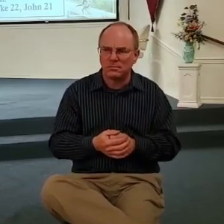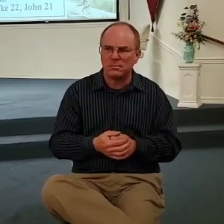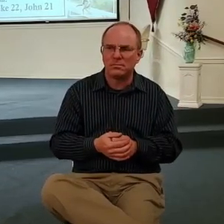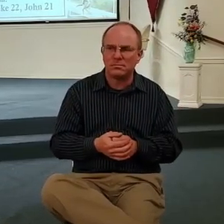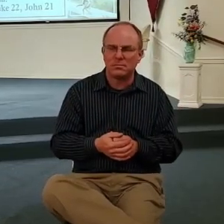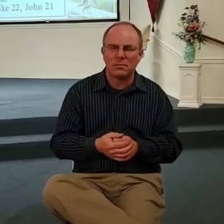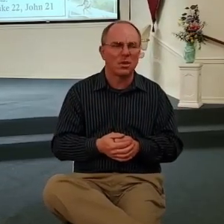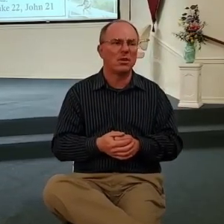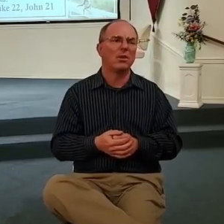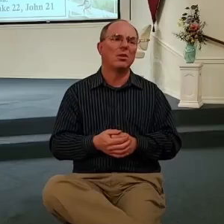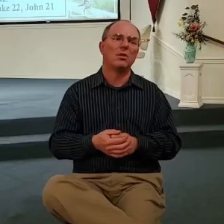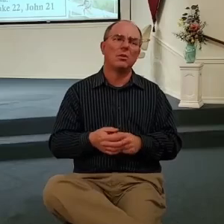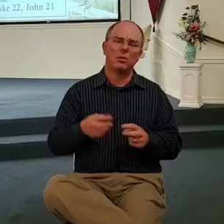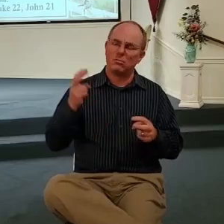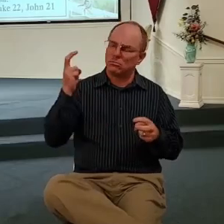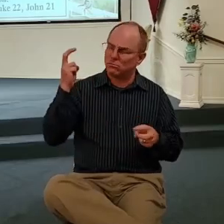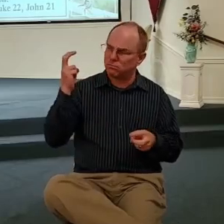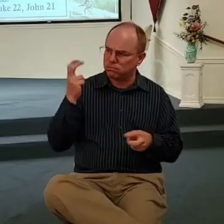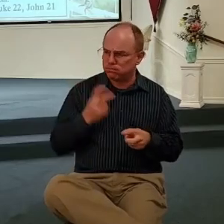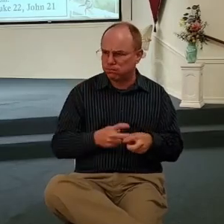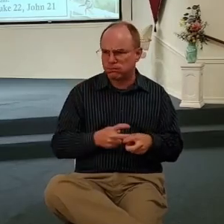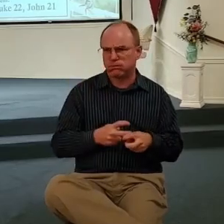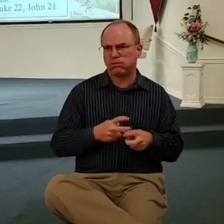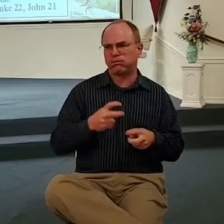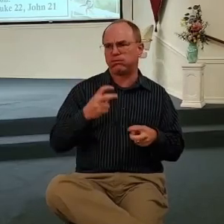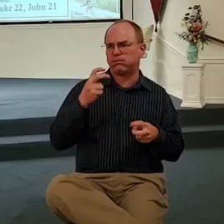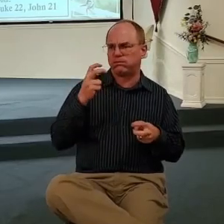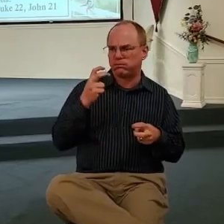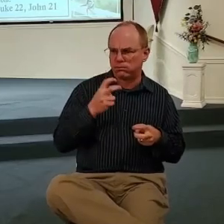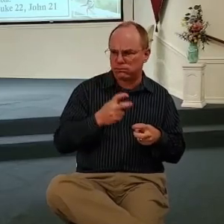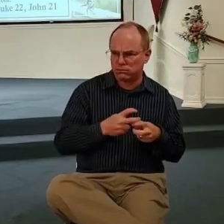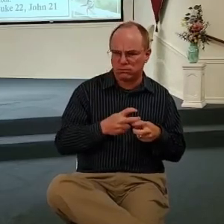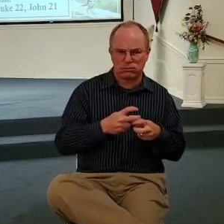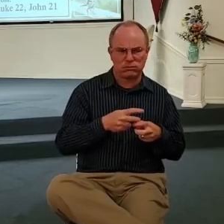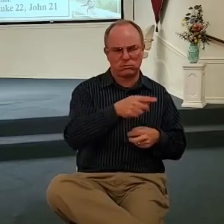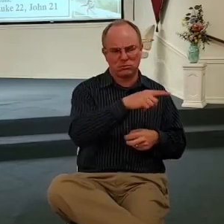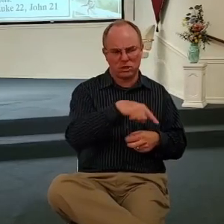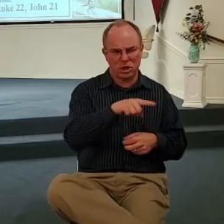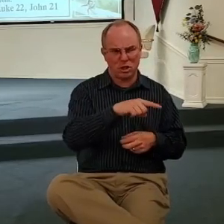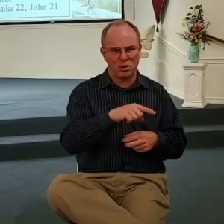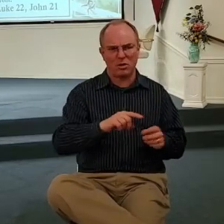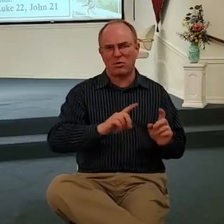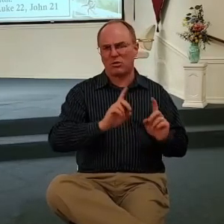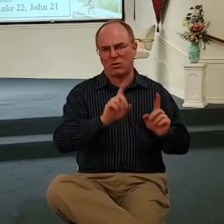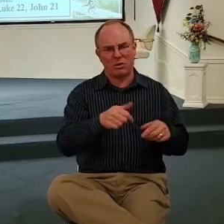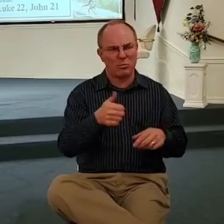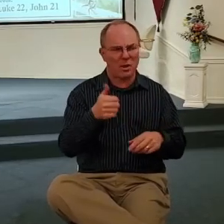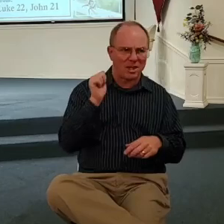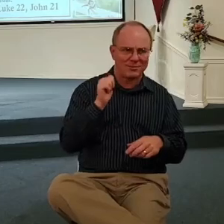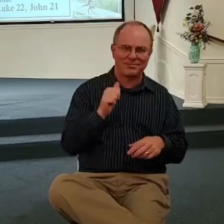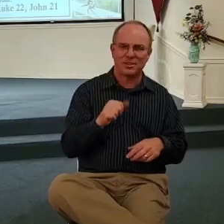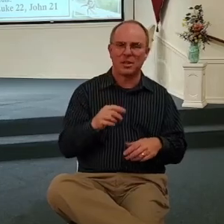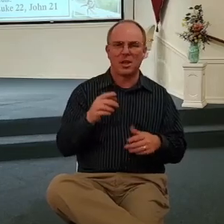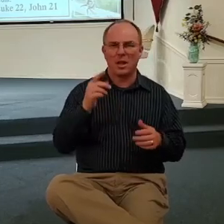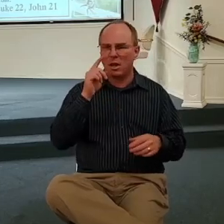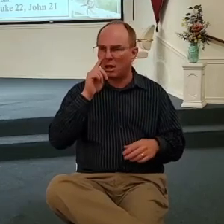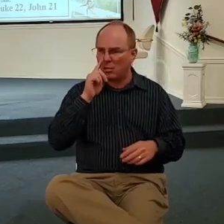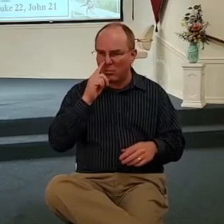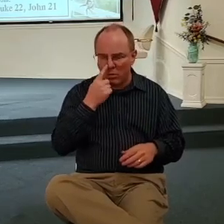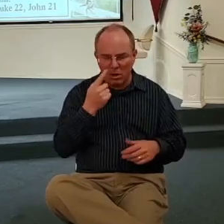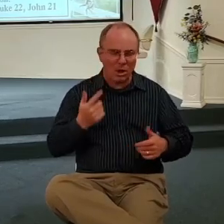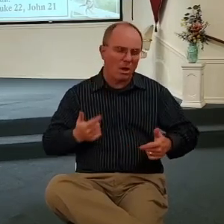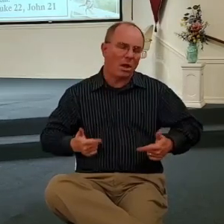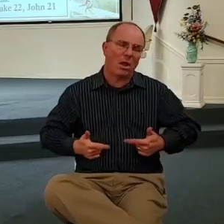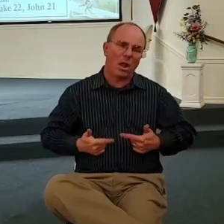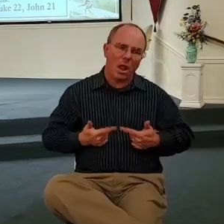How difficult it would have been to return to that mundane way of life after all that